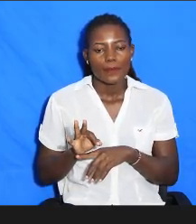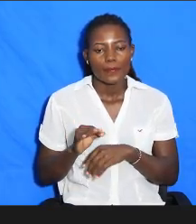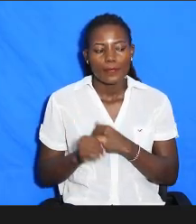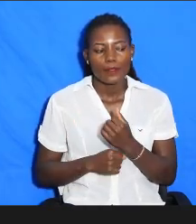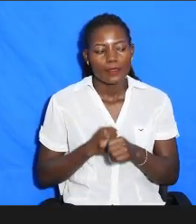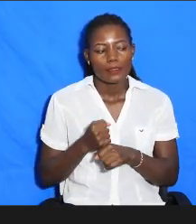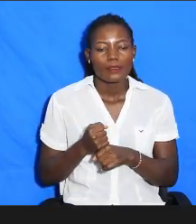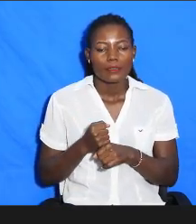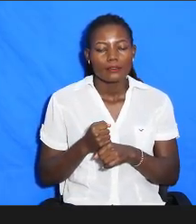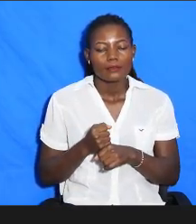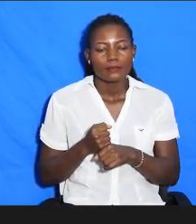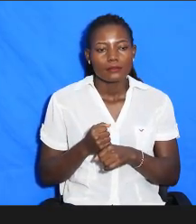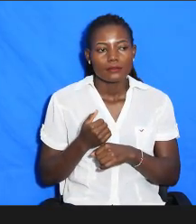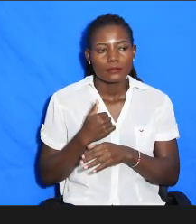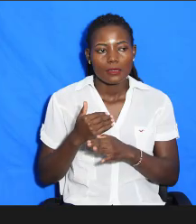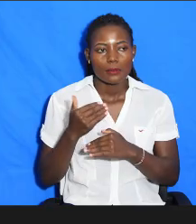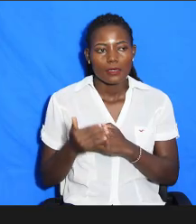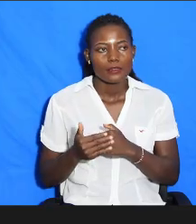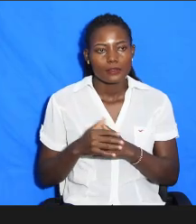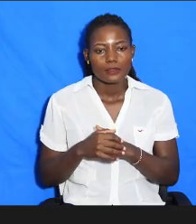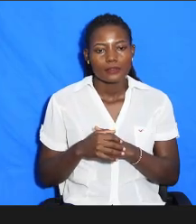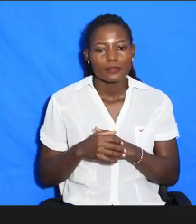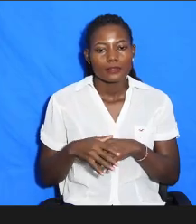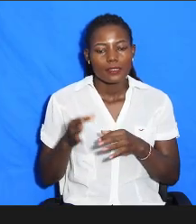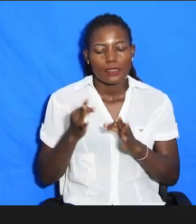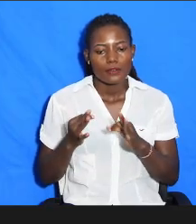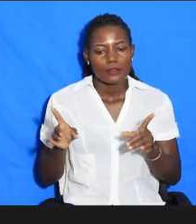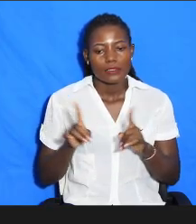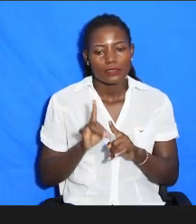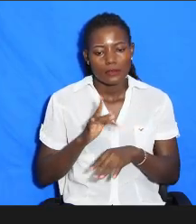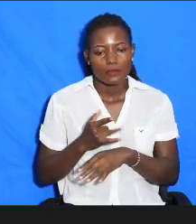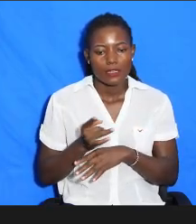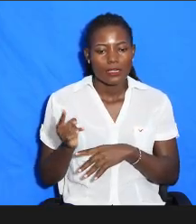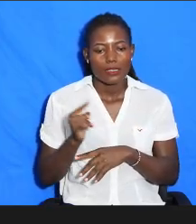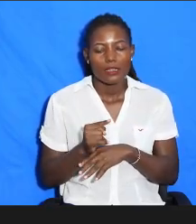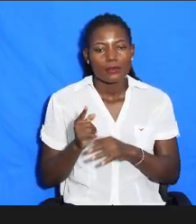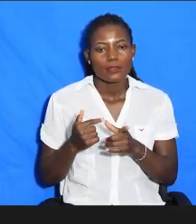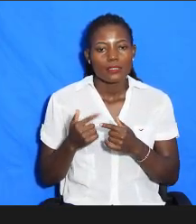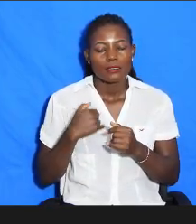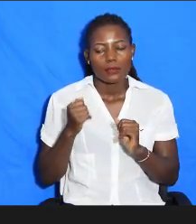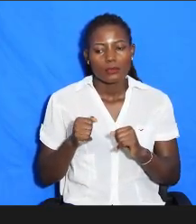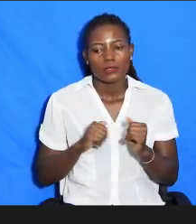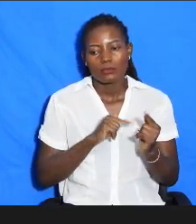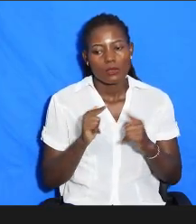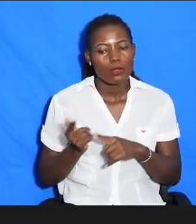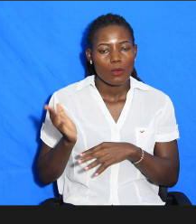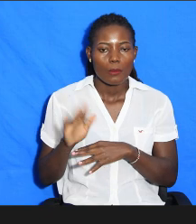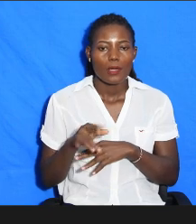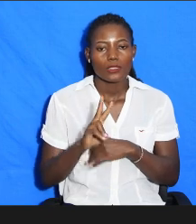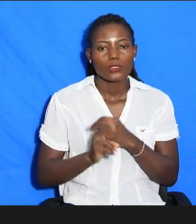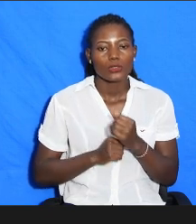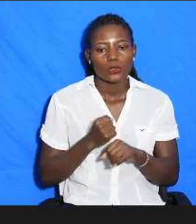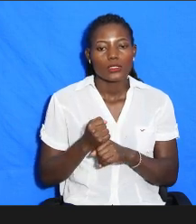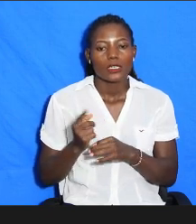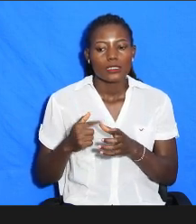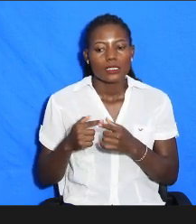2 to 3 years ahead, if the same feeling still comes, at least I can go back 2 years back and see